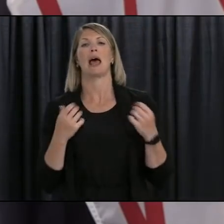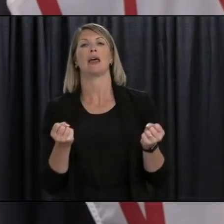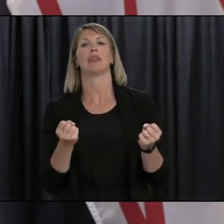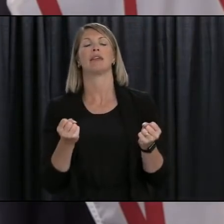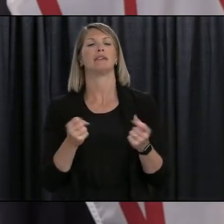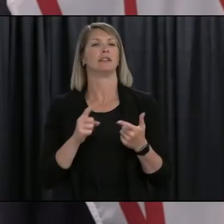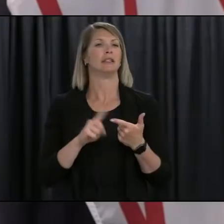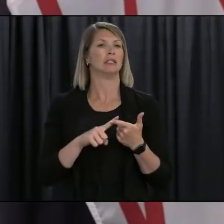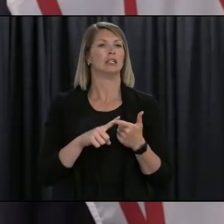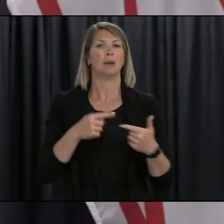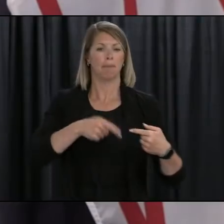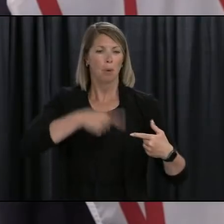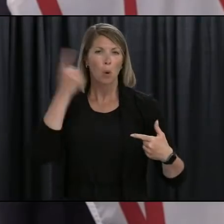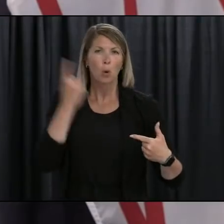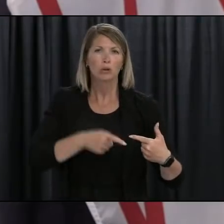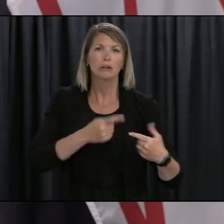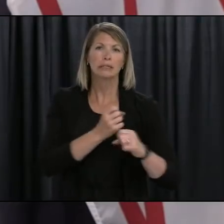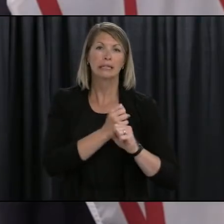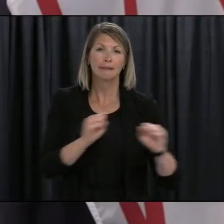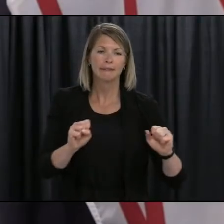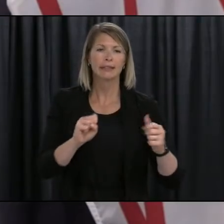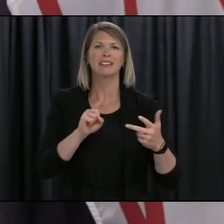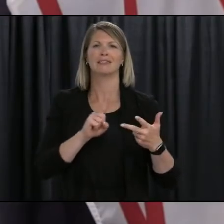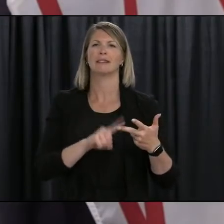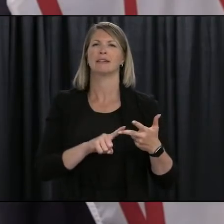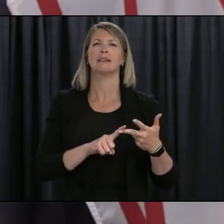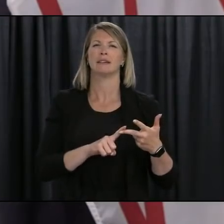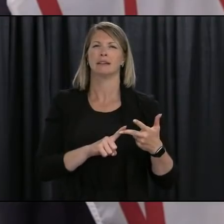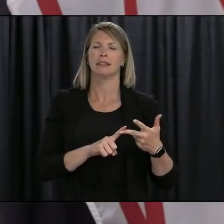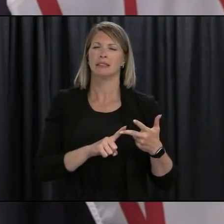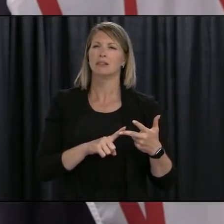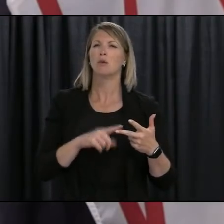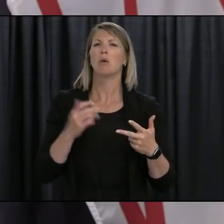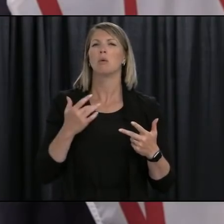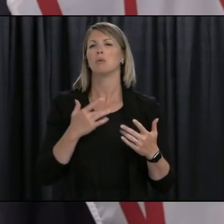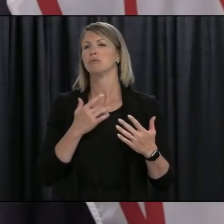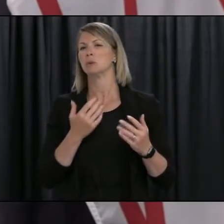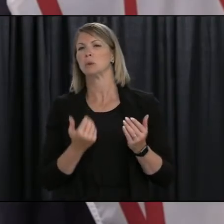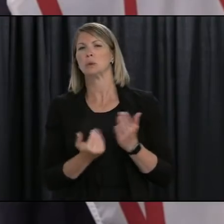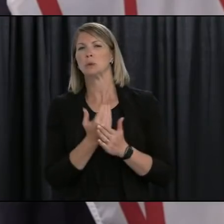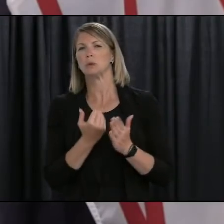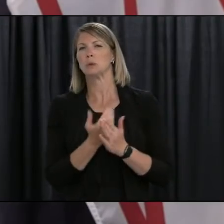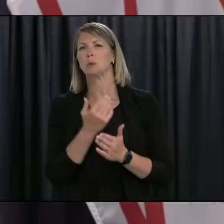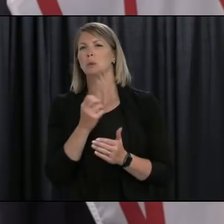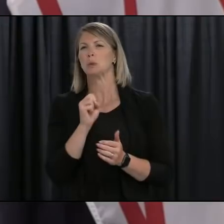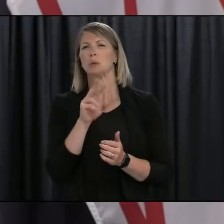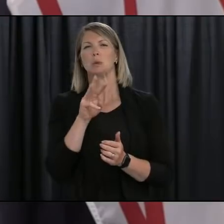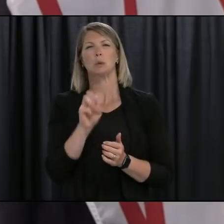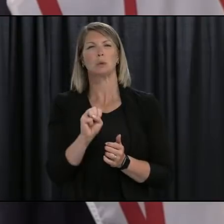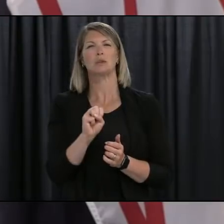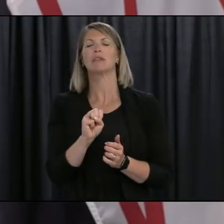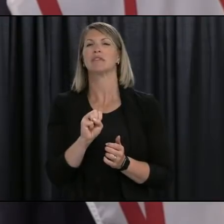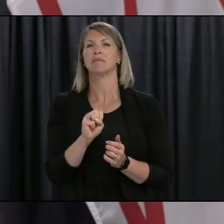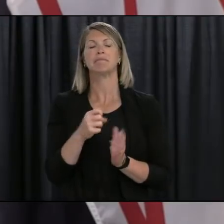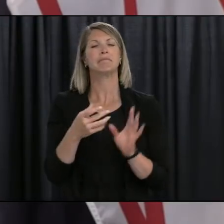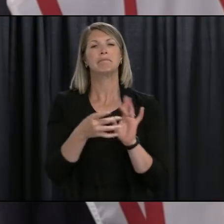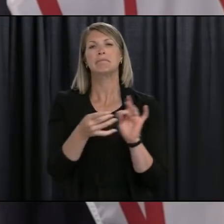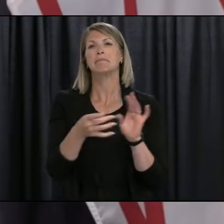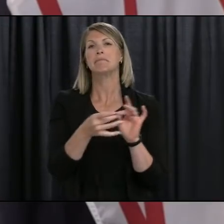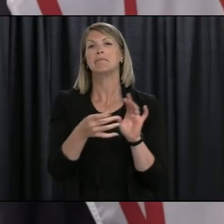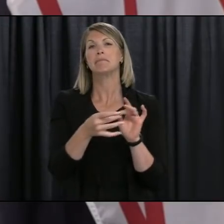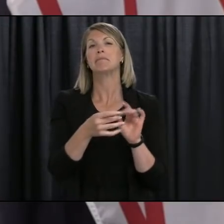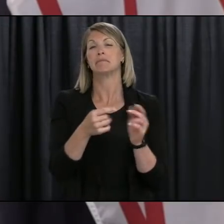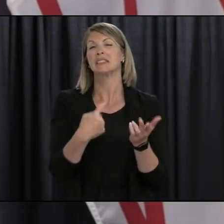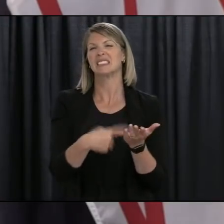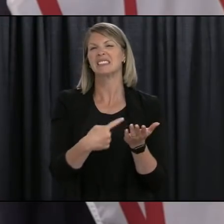the checkpoints, what would happen in each province, and there's a very firm understanding that provinces still can